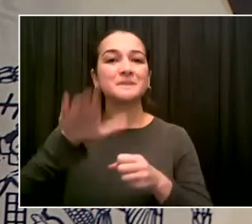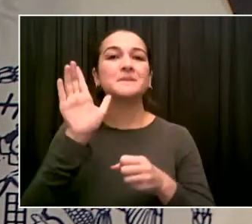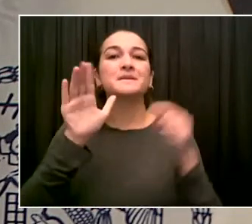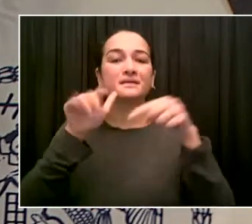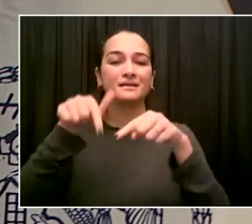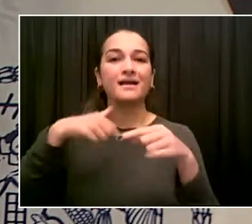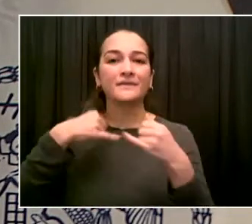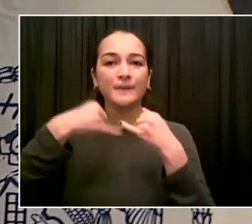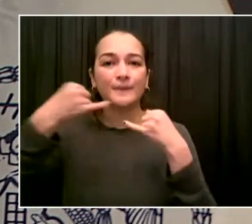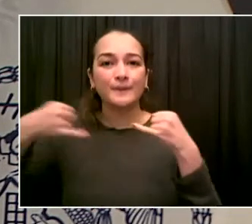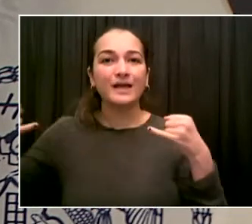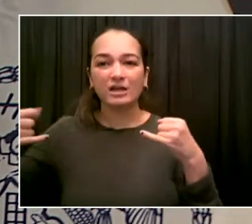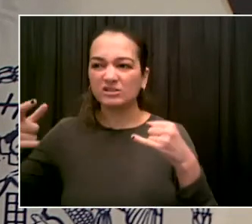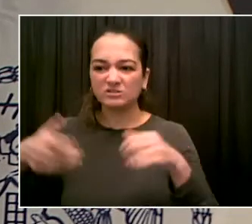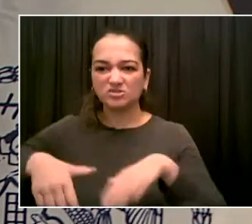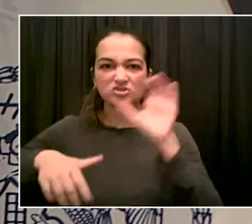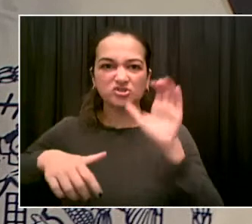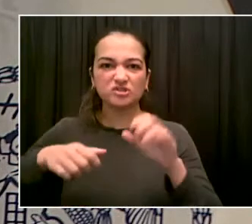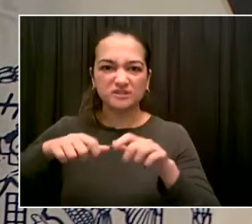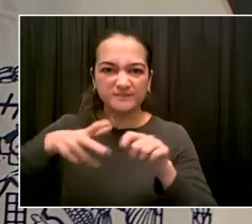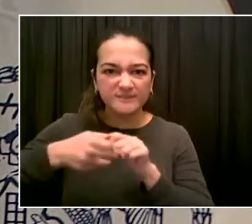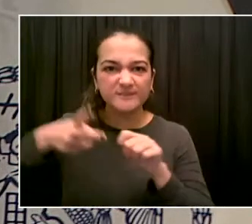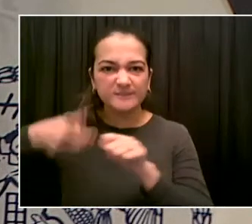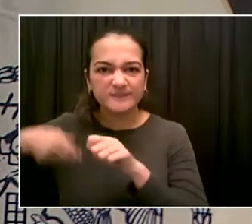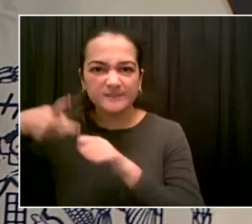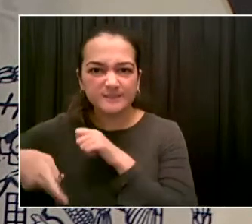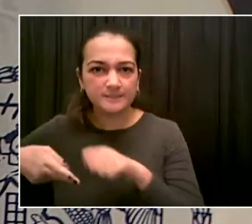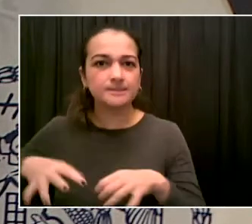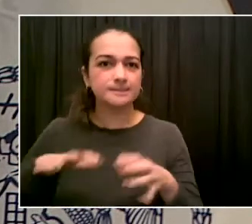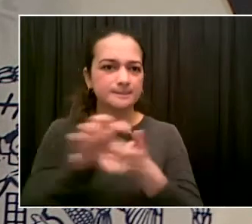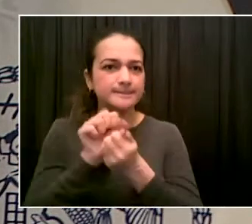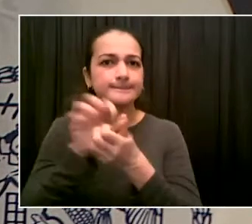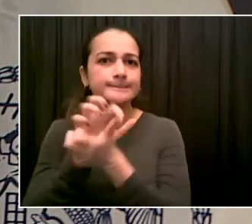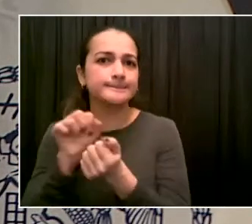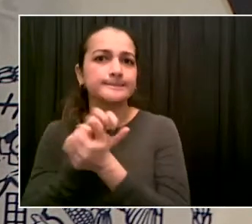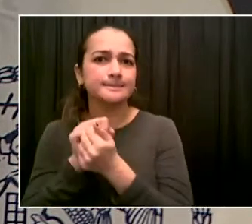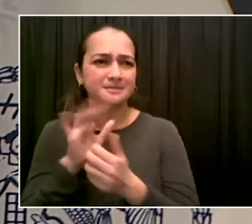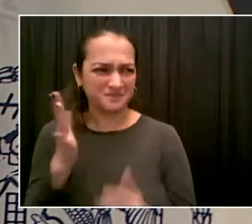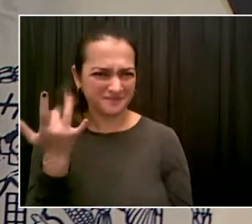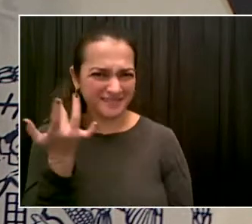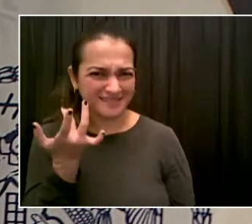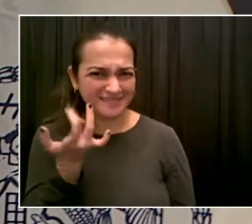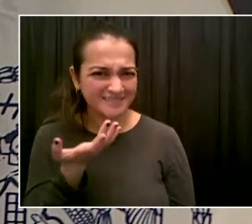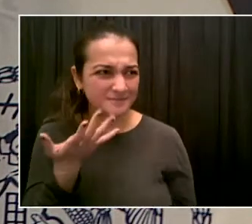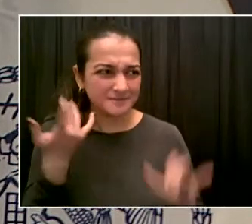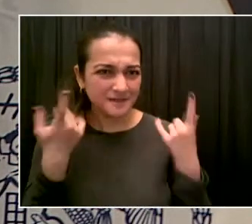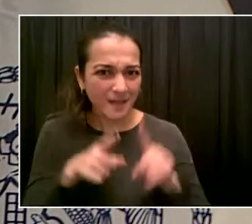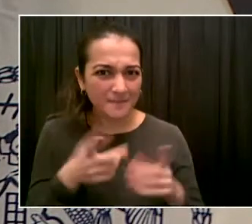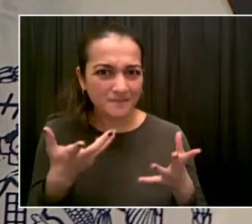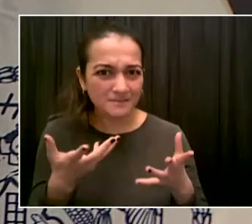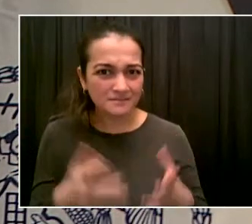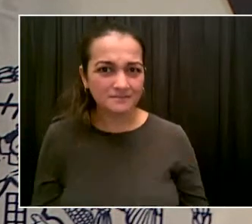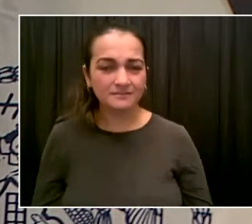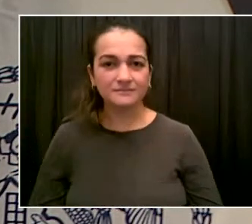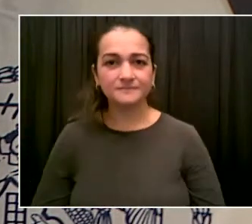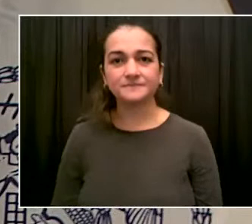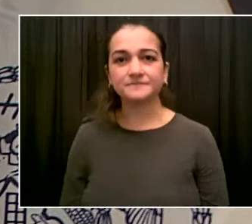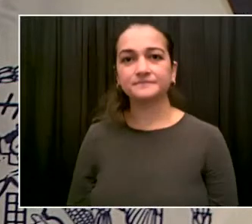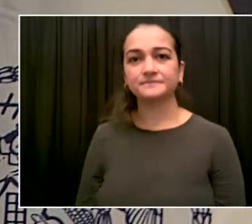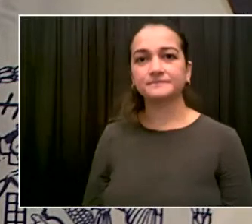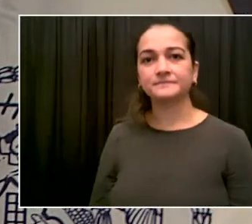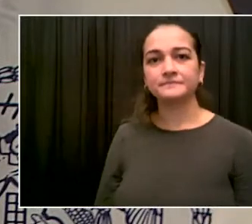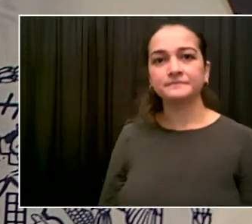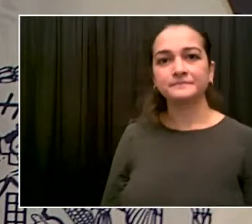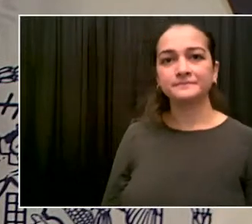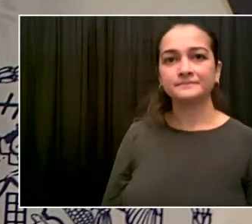to immediately and tell the public what's going on. In the last 48 hours, there's been a lot of misinformation out there.